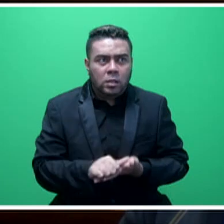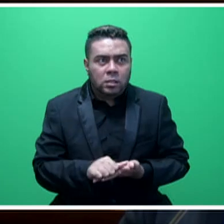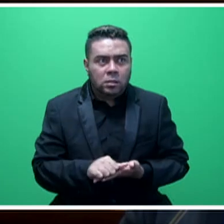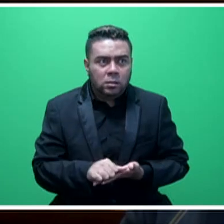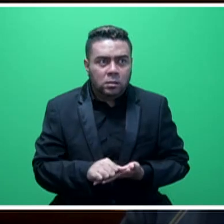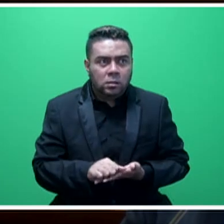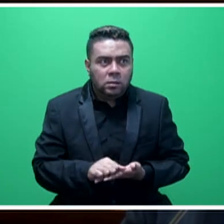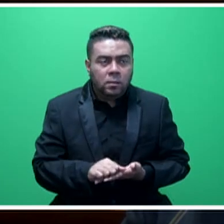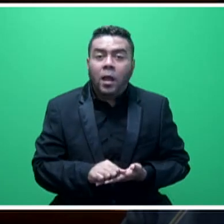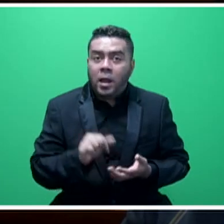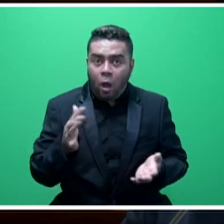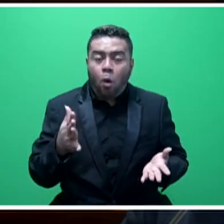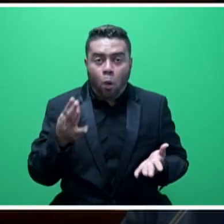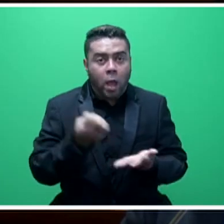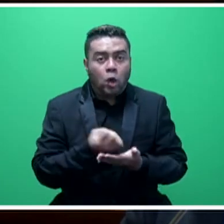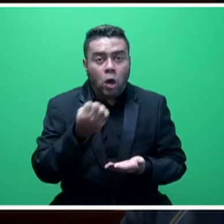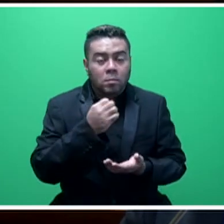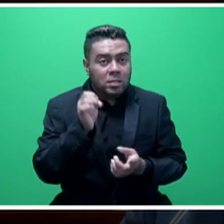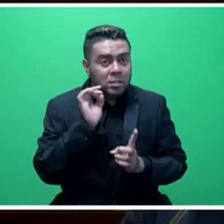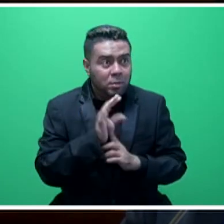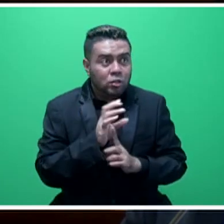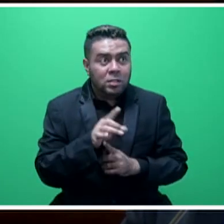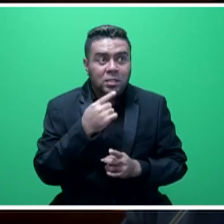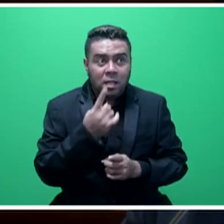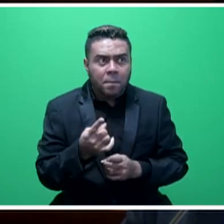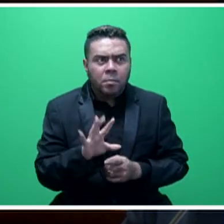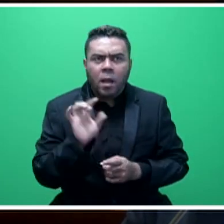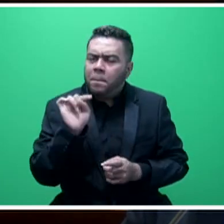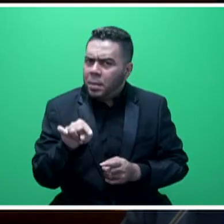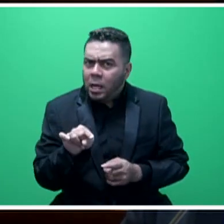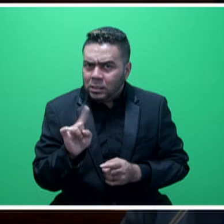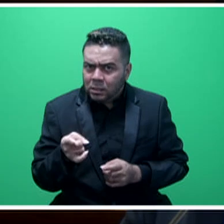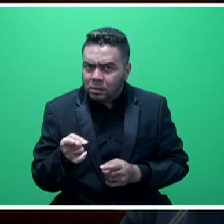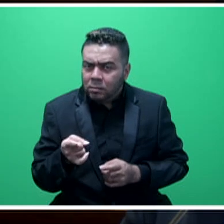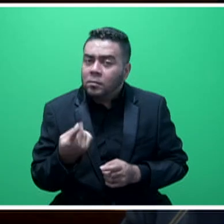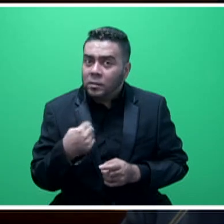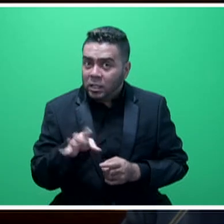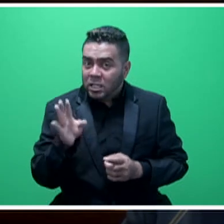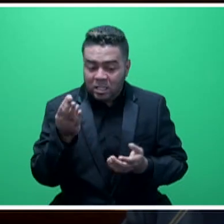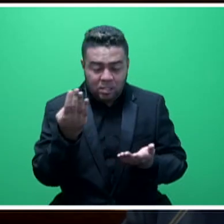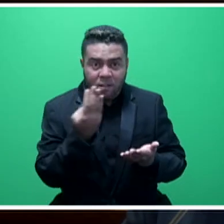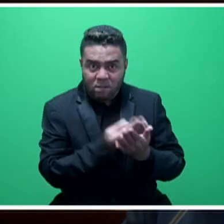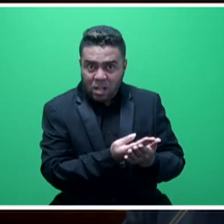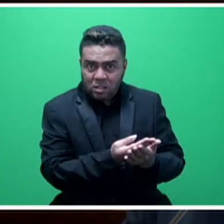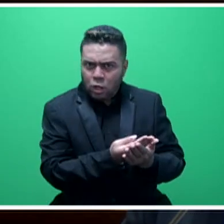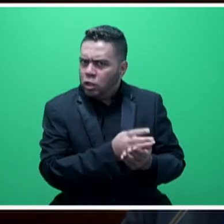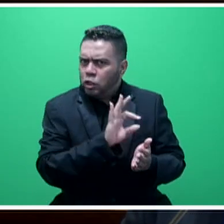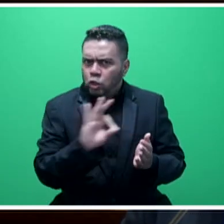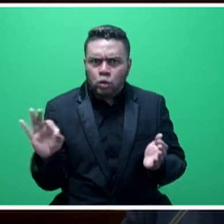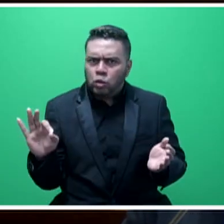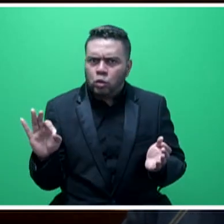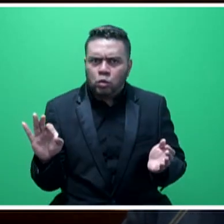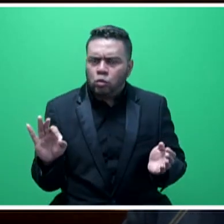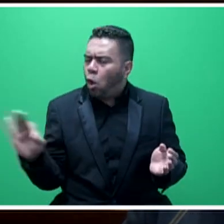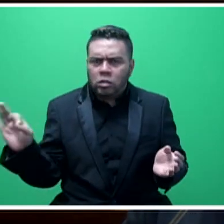economy specialists saying that's right. Mr. Speaker, sir, however, these facts are completely and